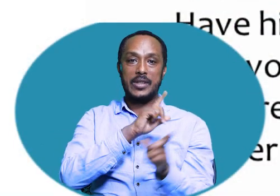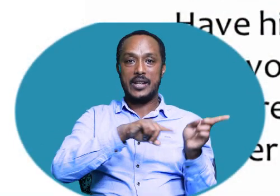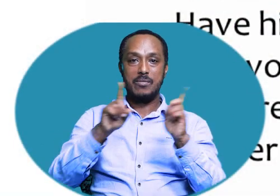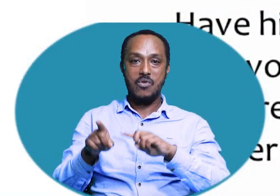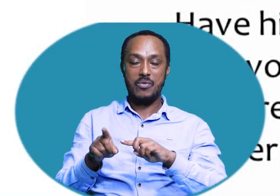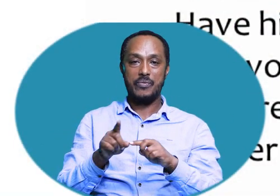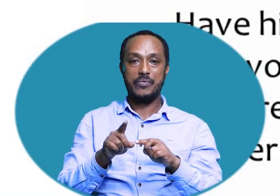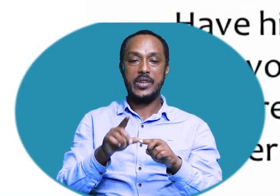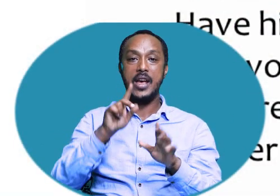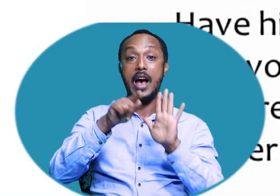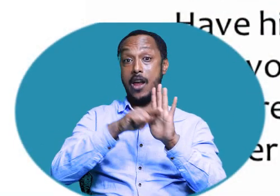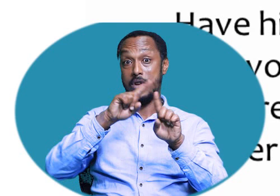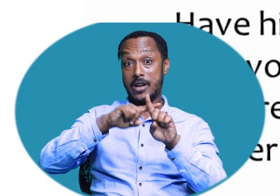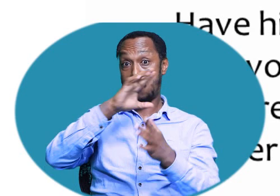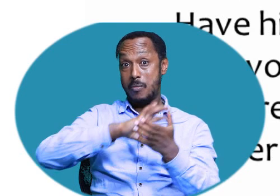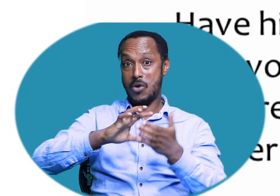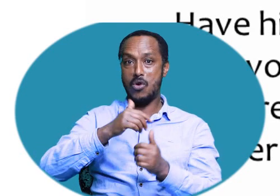of ionic compounds are